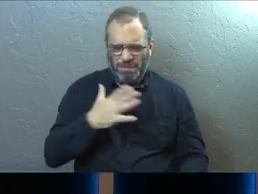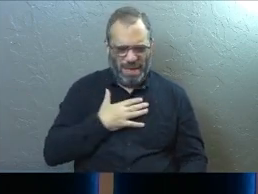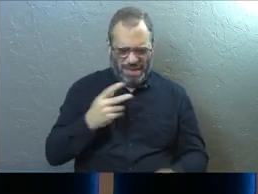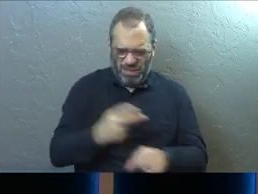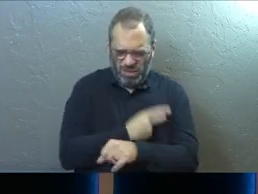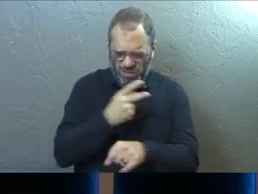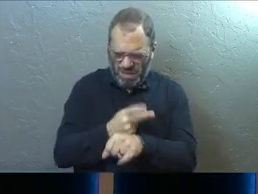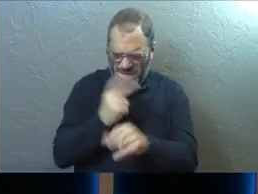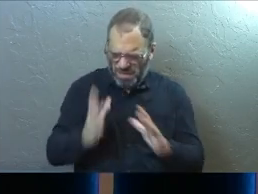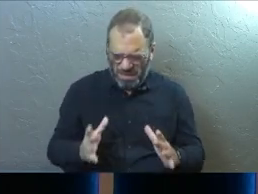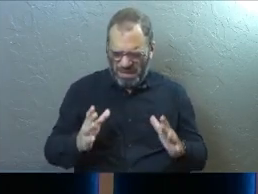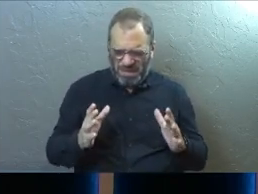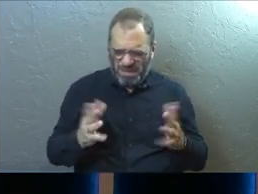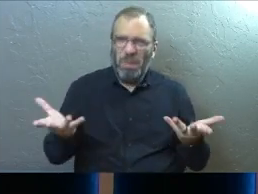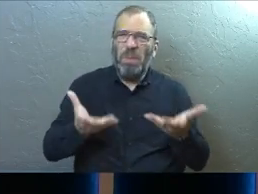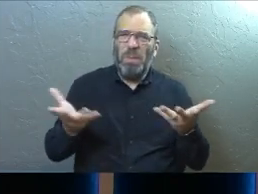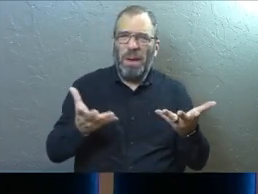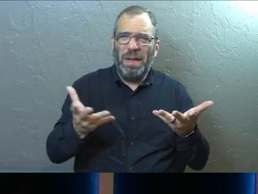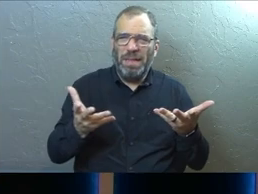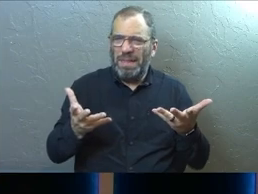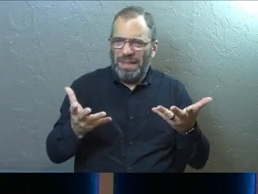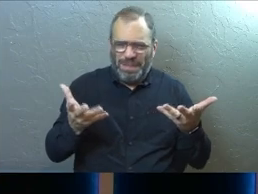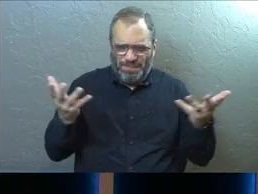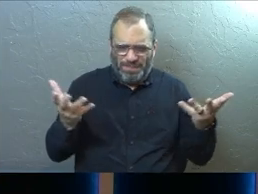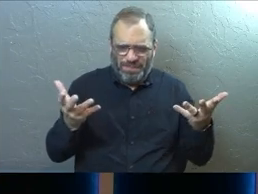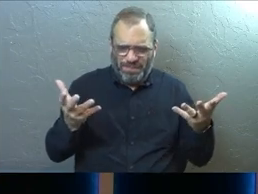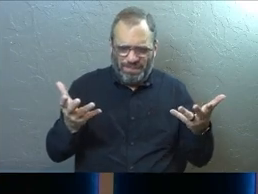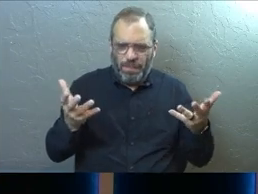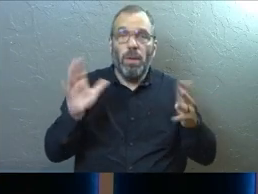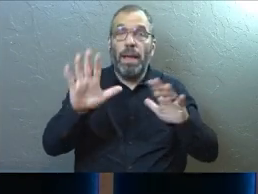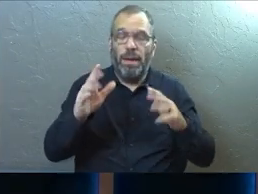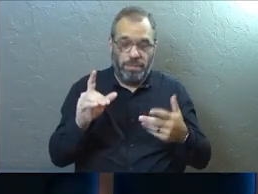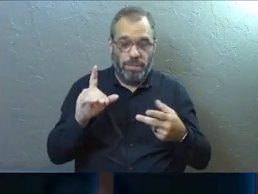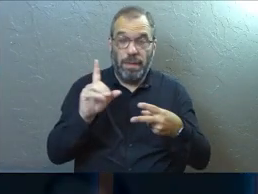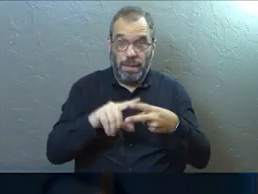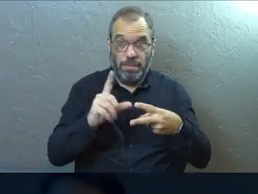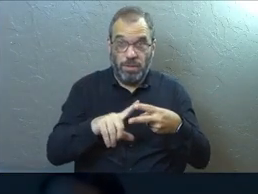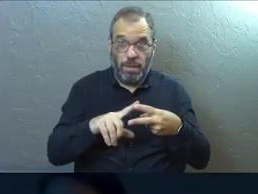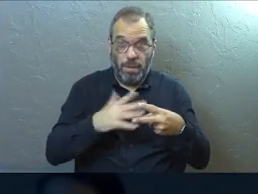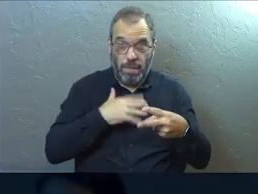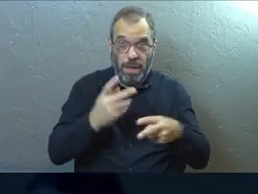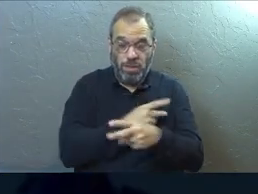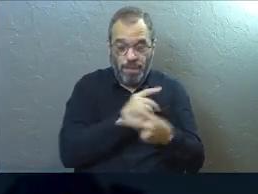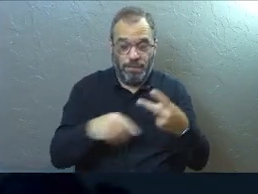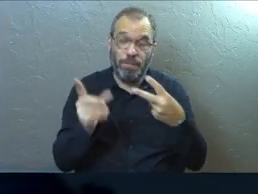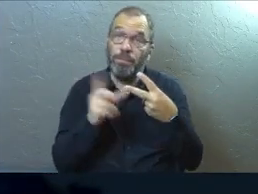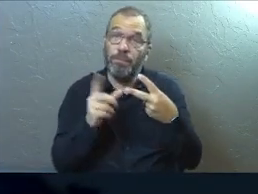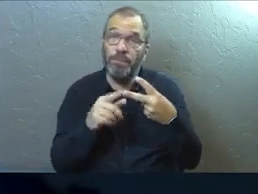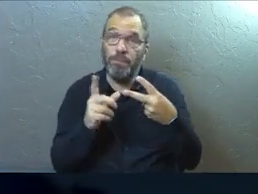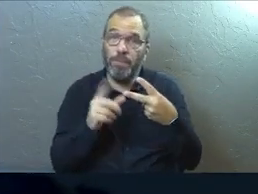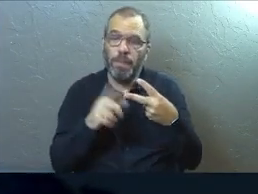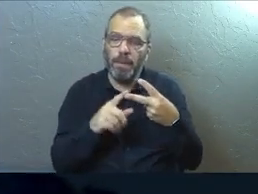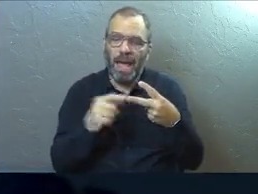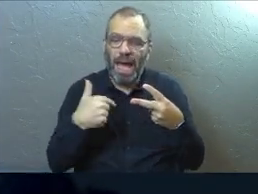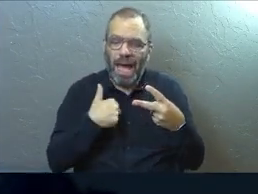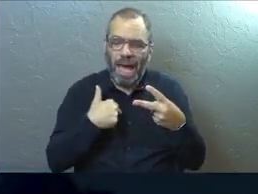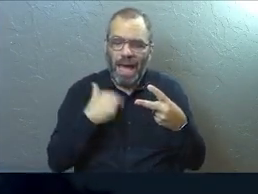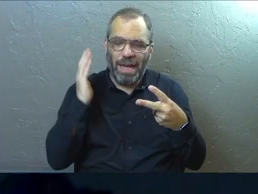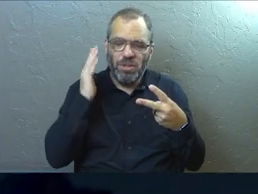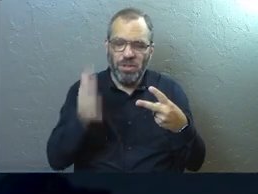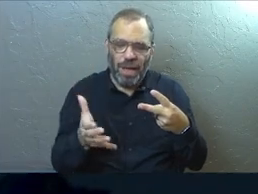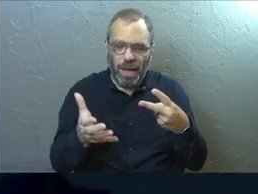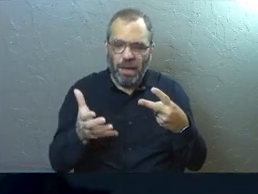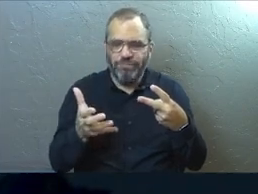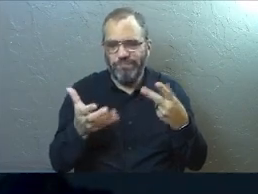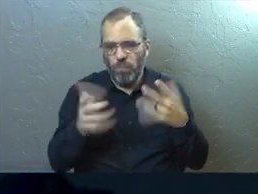your shepherd? What is that in my life? So the first thing we'll talk about, the Lord is my shepherd. The second thing, I shall not